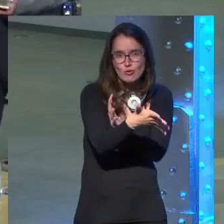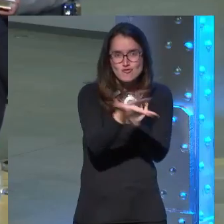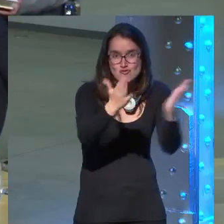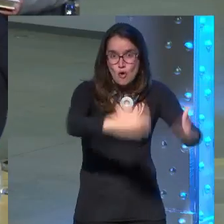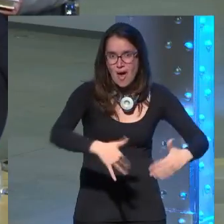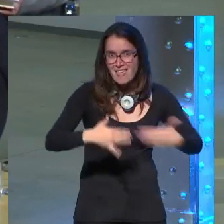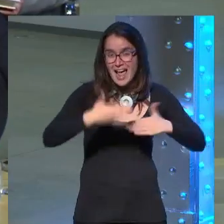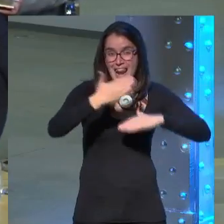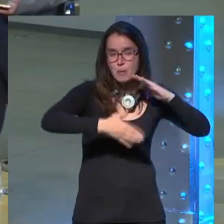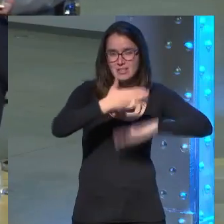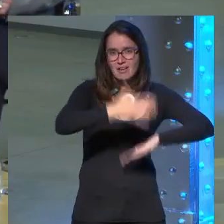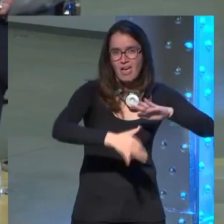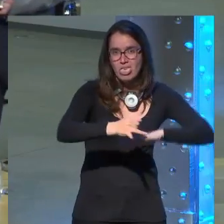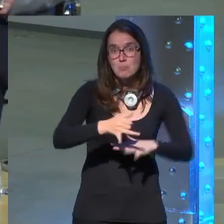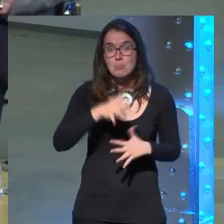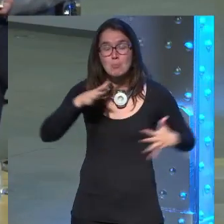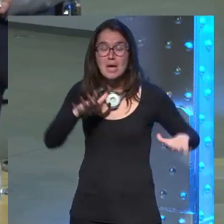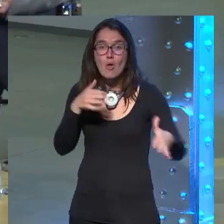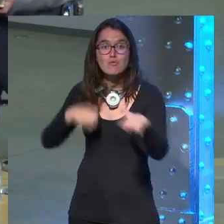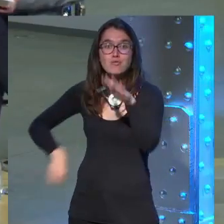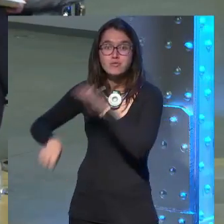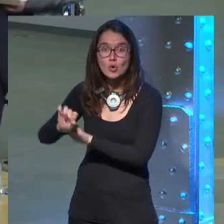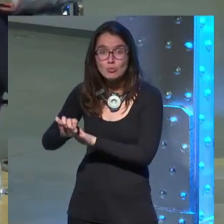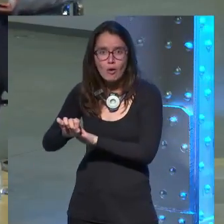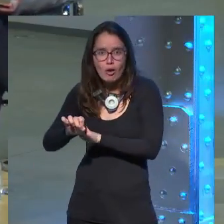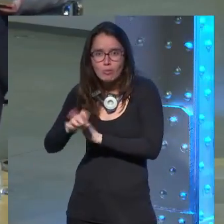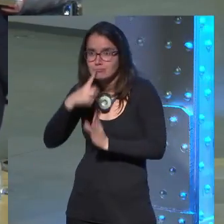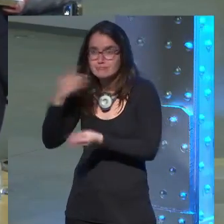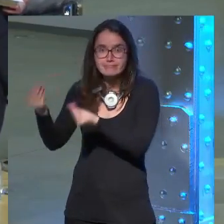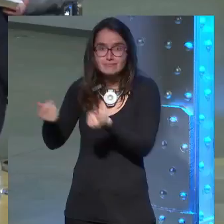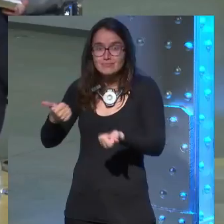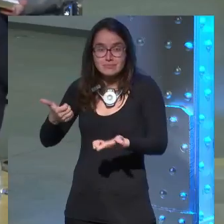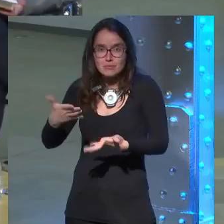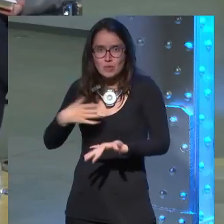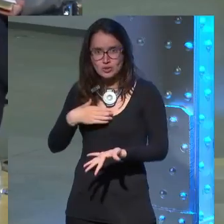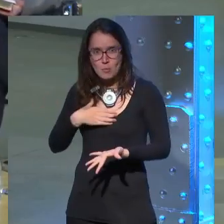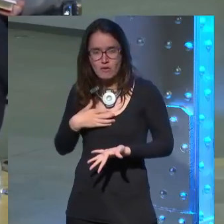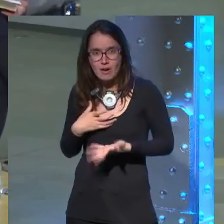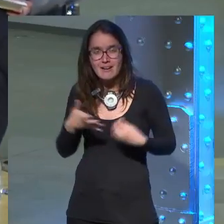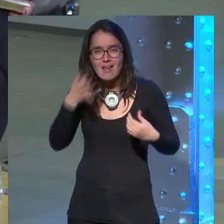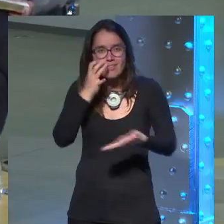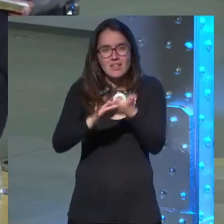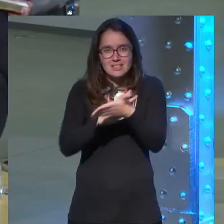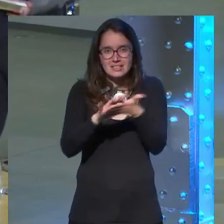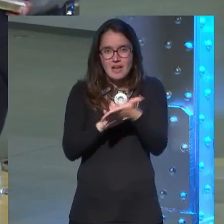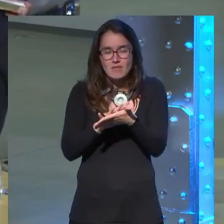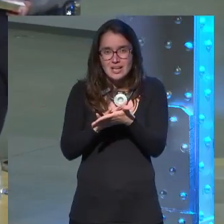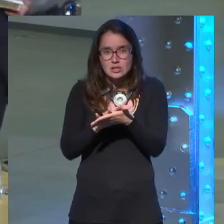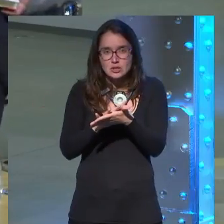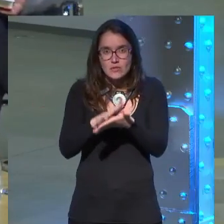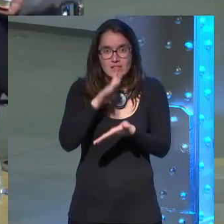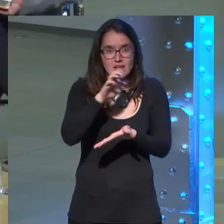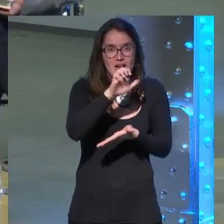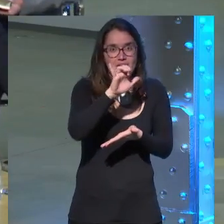not infinite games, but football is unpredictable. And he's really